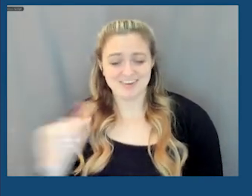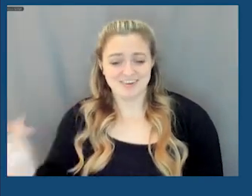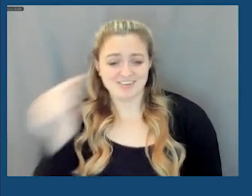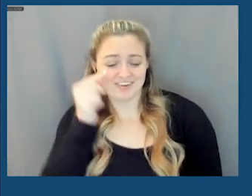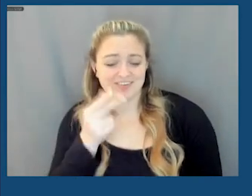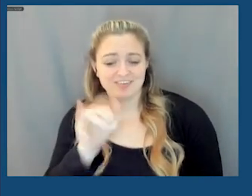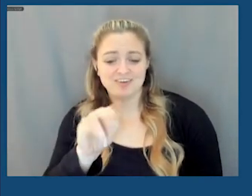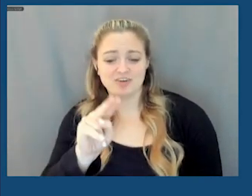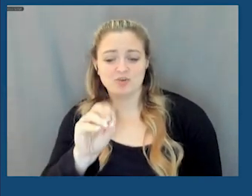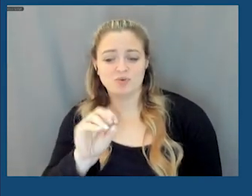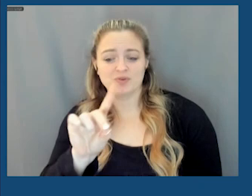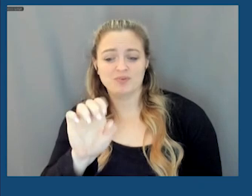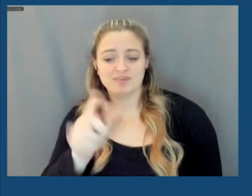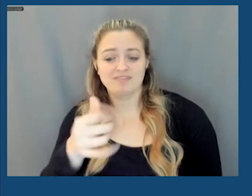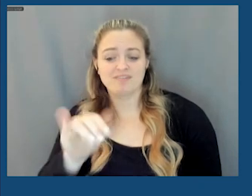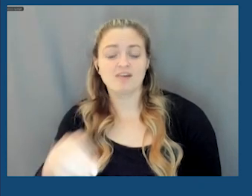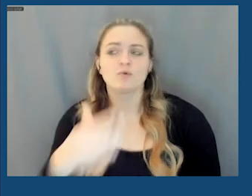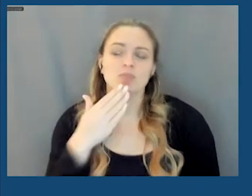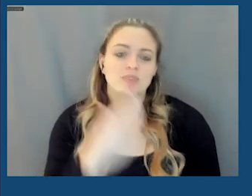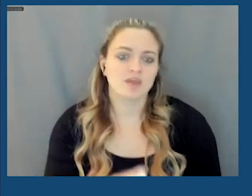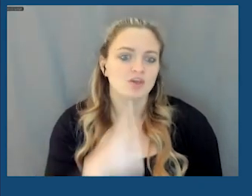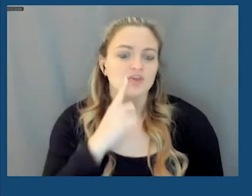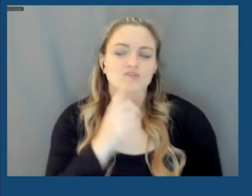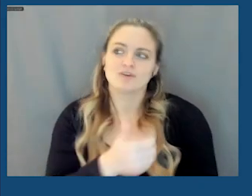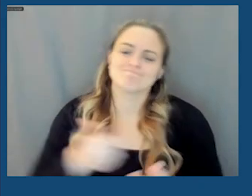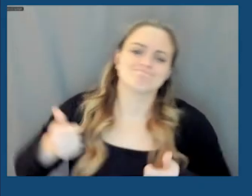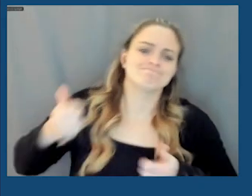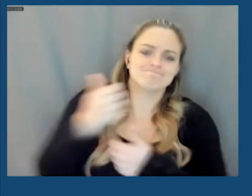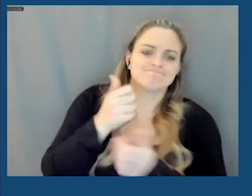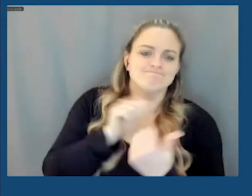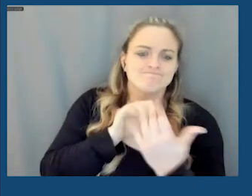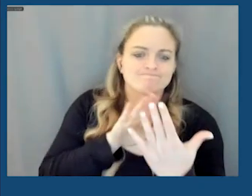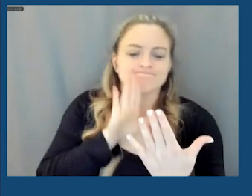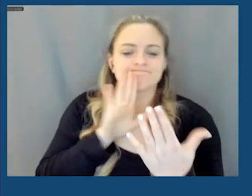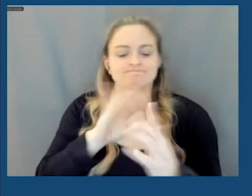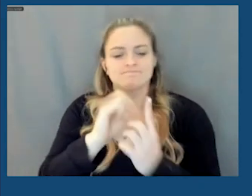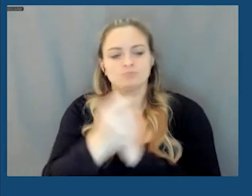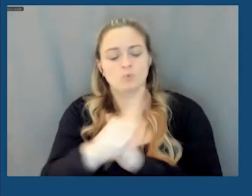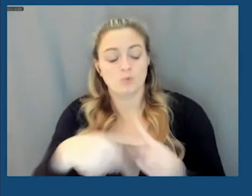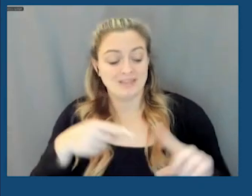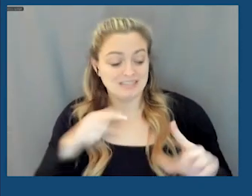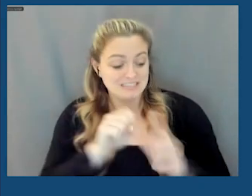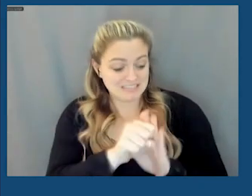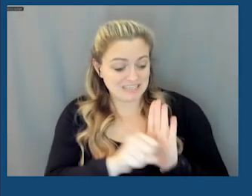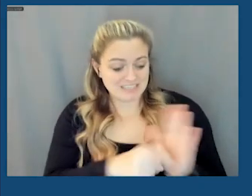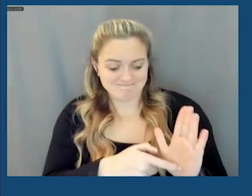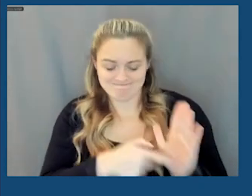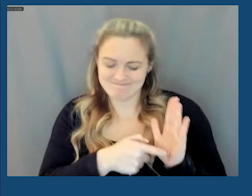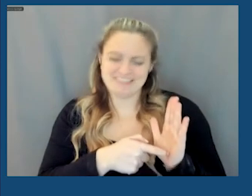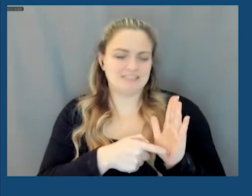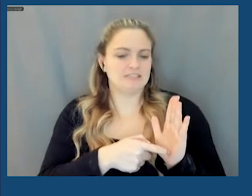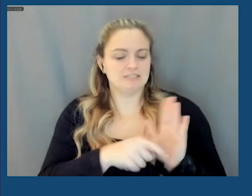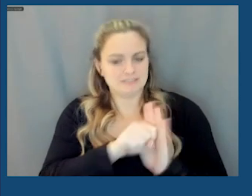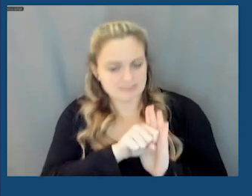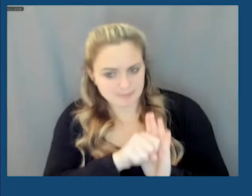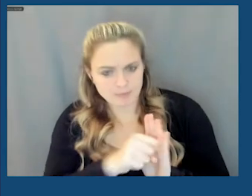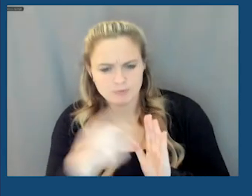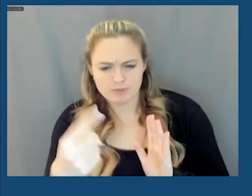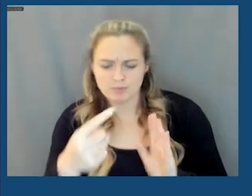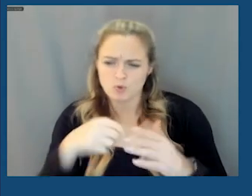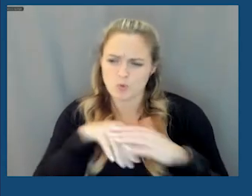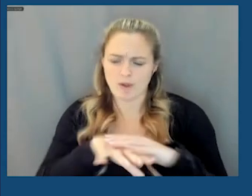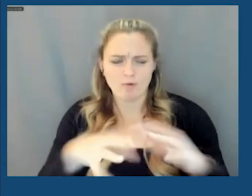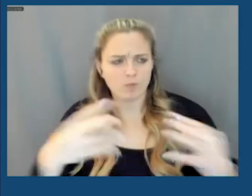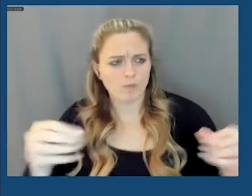Delgado, thank you for rising to the occasion when this state needed a symbol, someone to go out to every